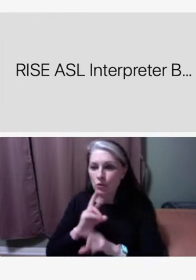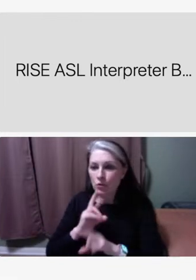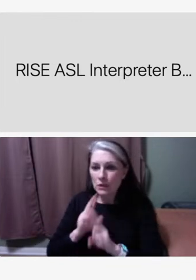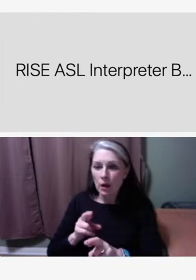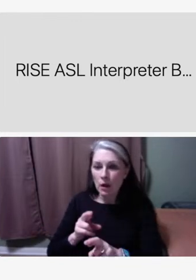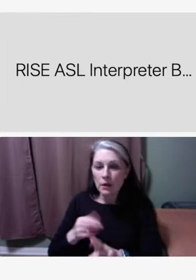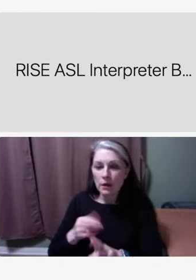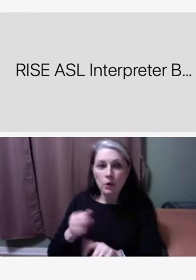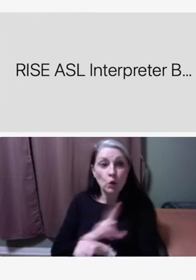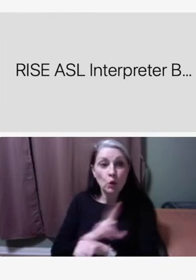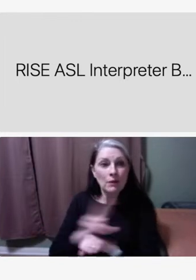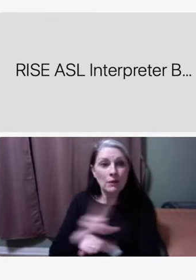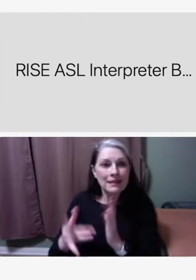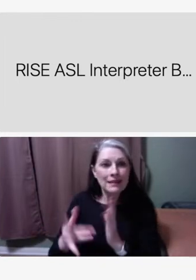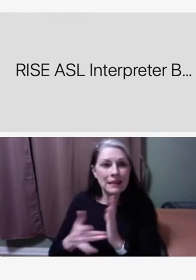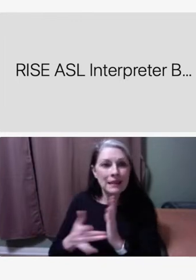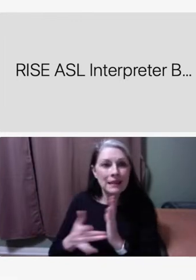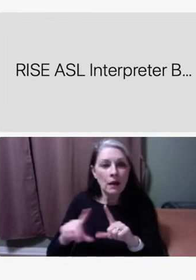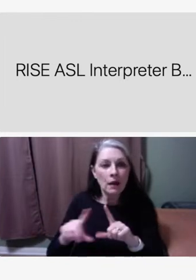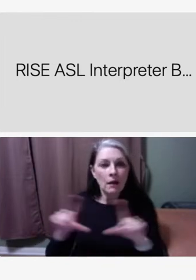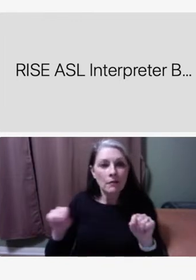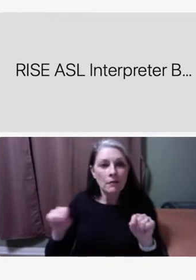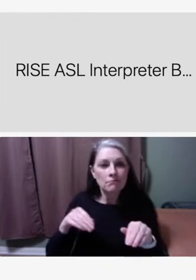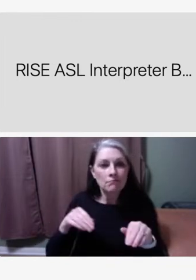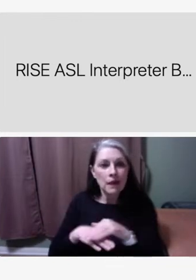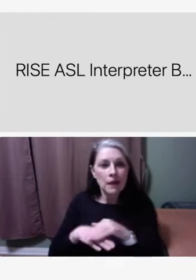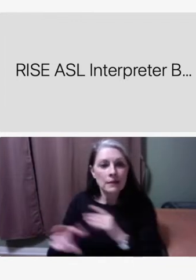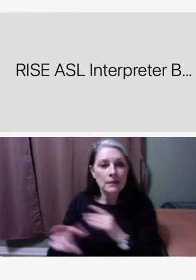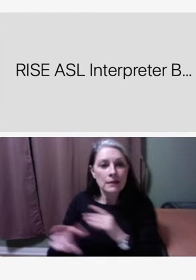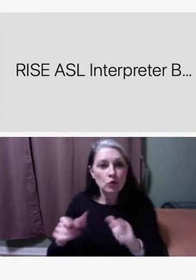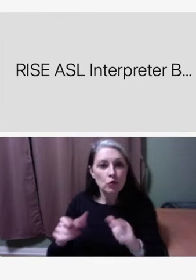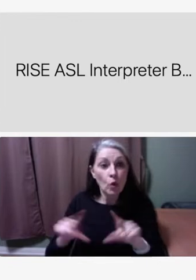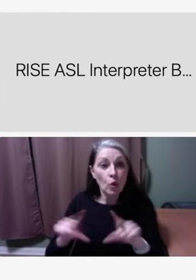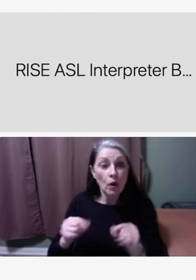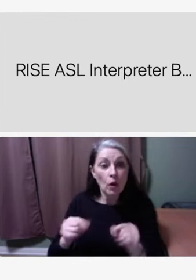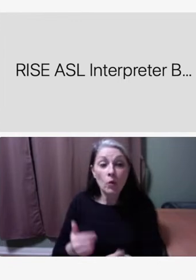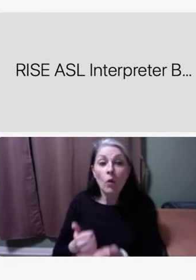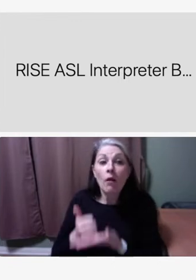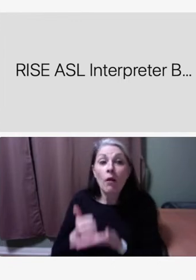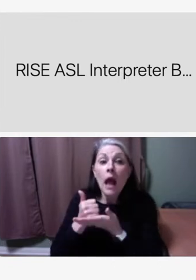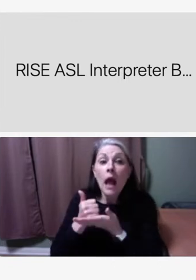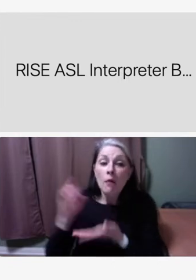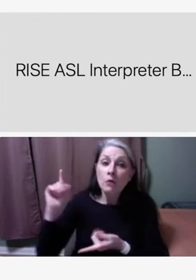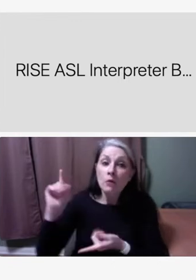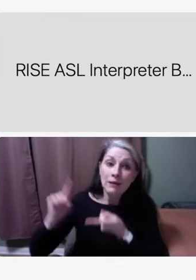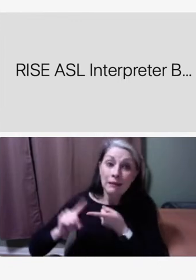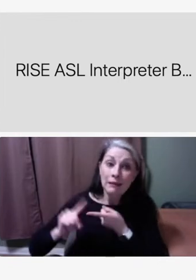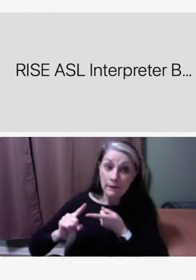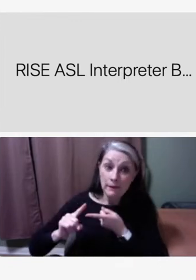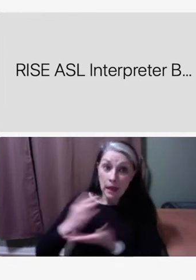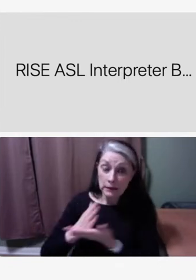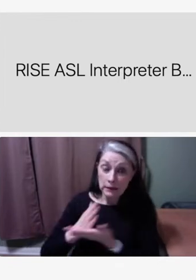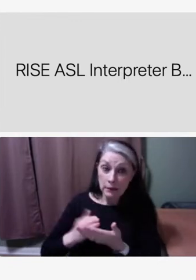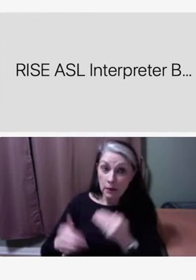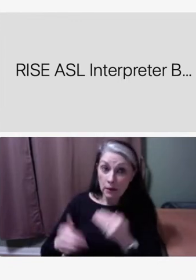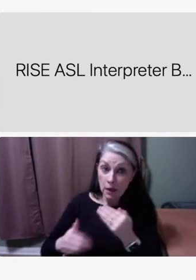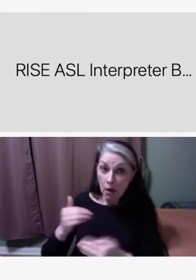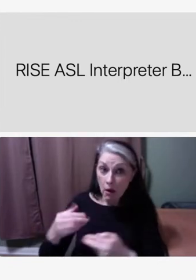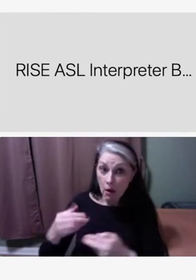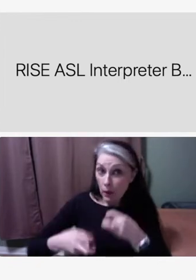access control car will definitely help to alleviate some of the ongoing issue that we have with keys. Thank